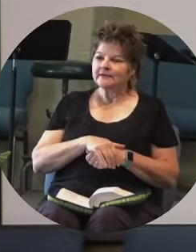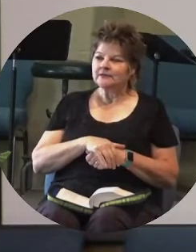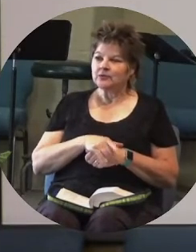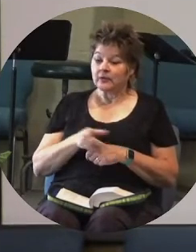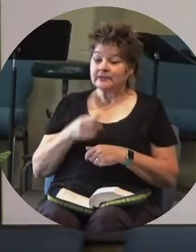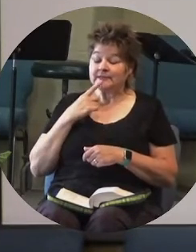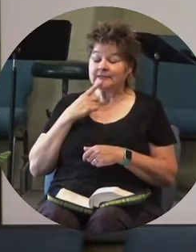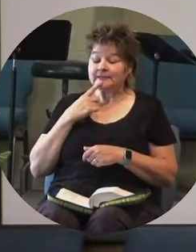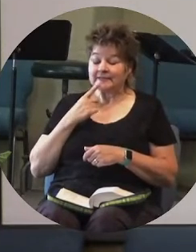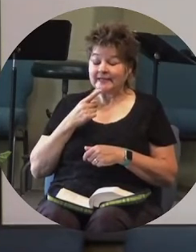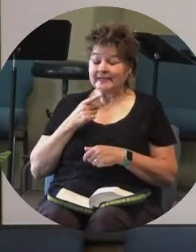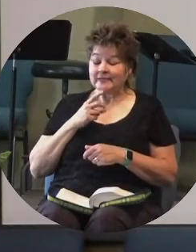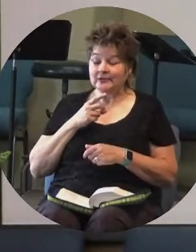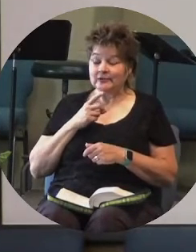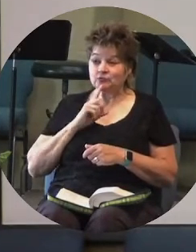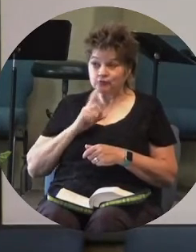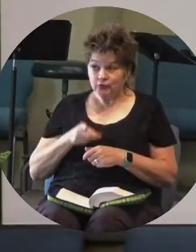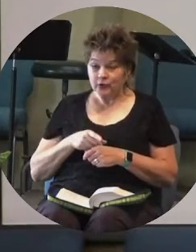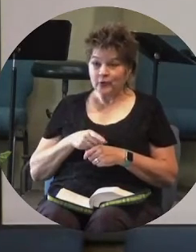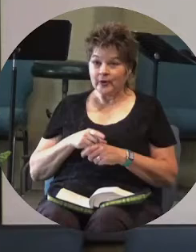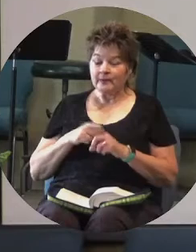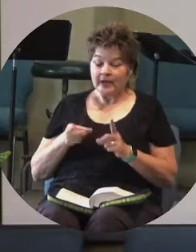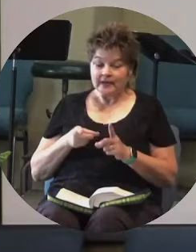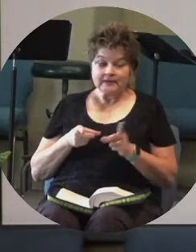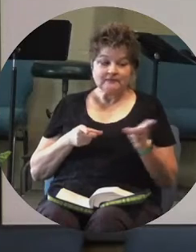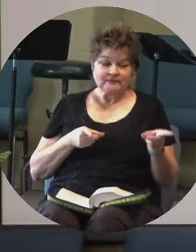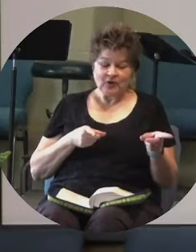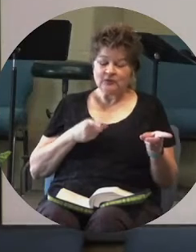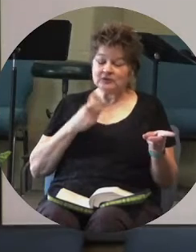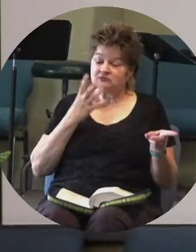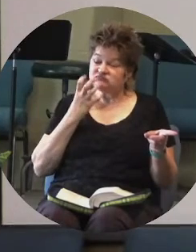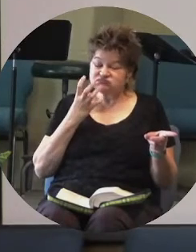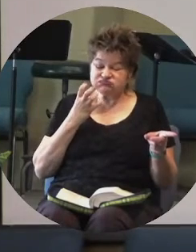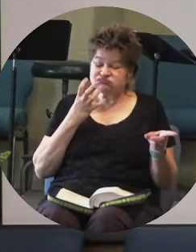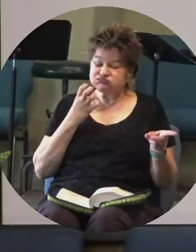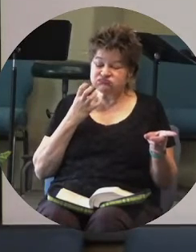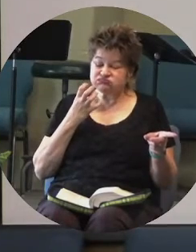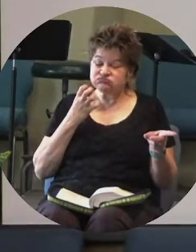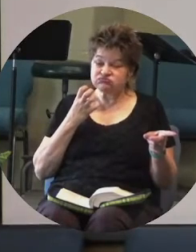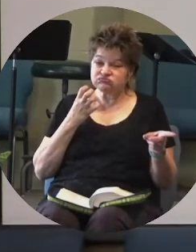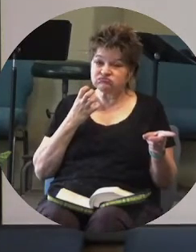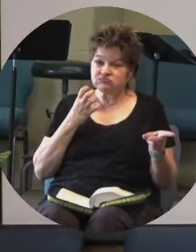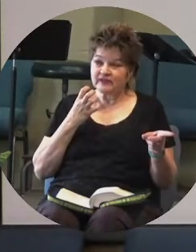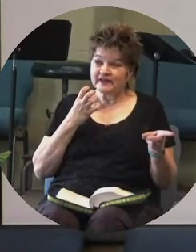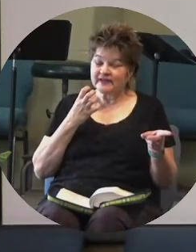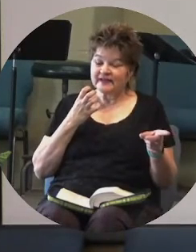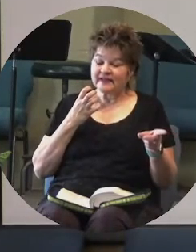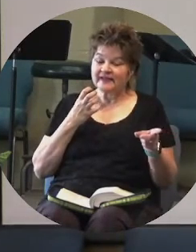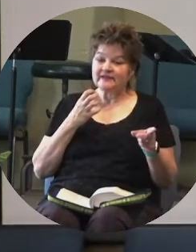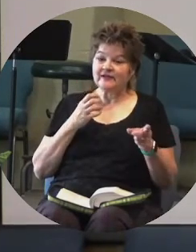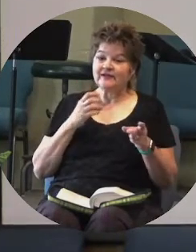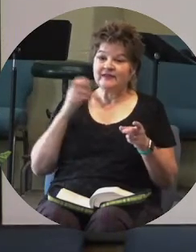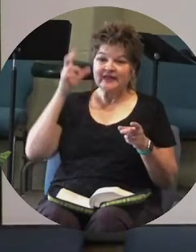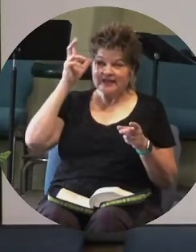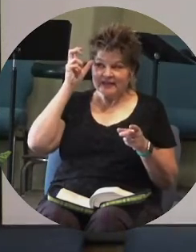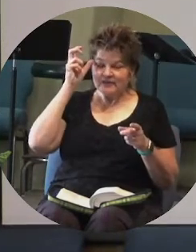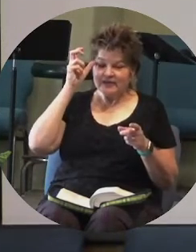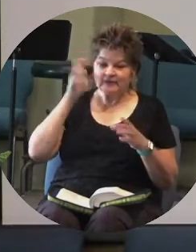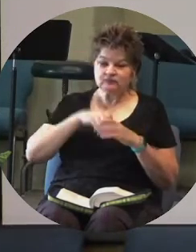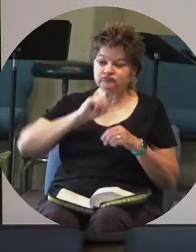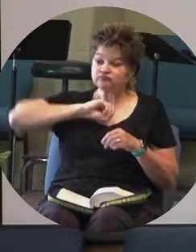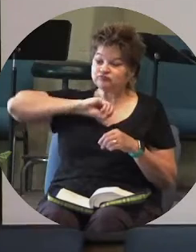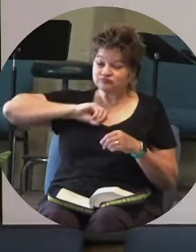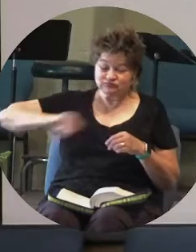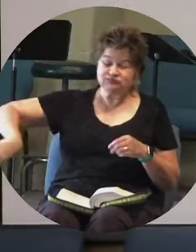saying was true. But it so annoyed Paul that he literally cast the demon out of her. It's